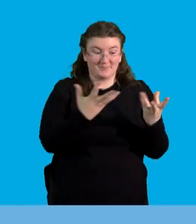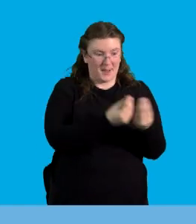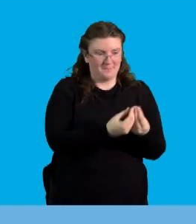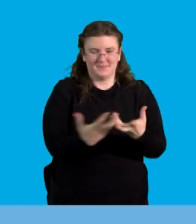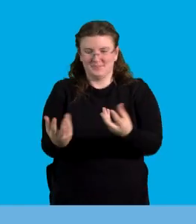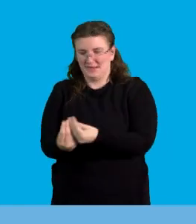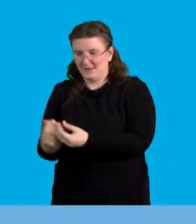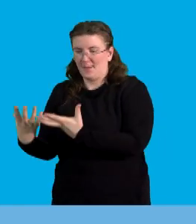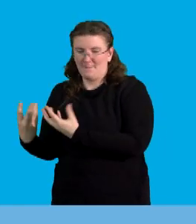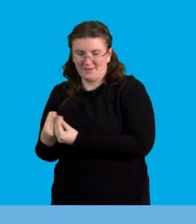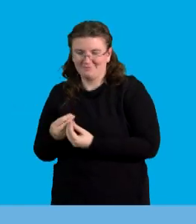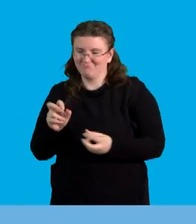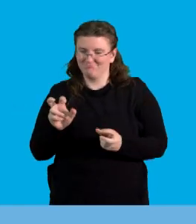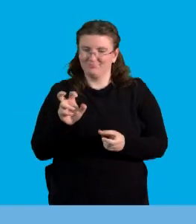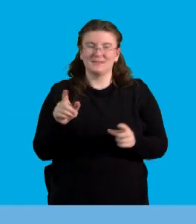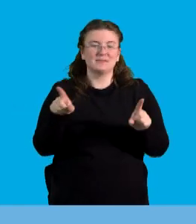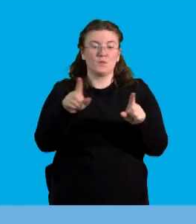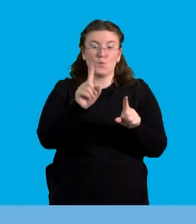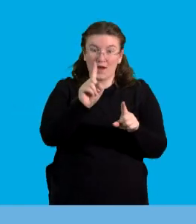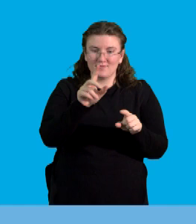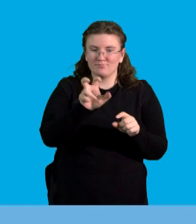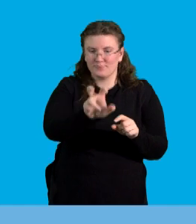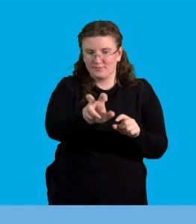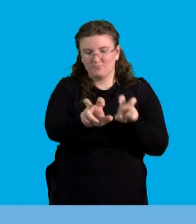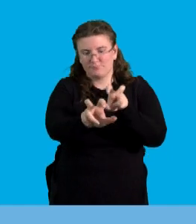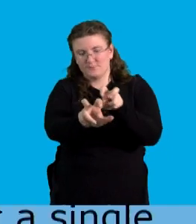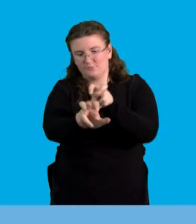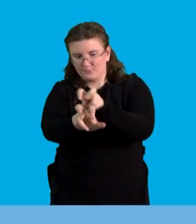appliances to a multiplug at a single power point.